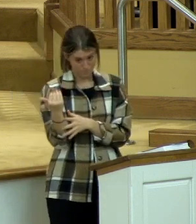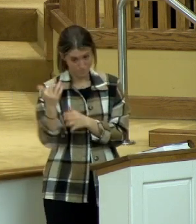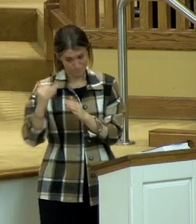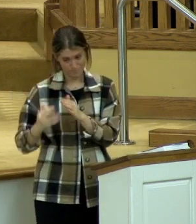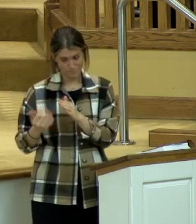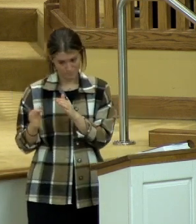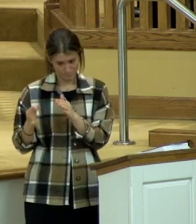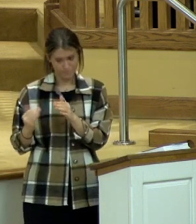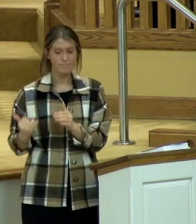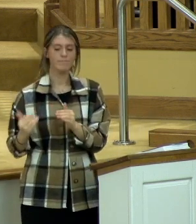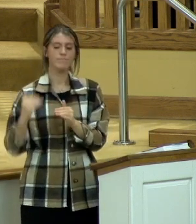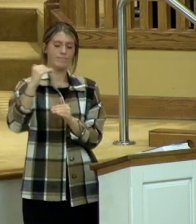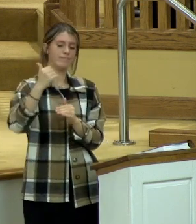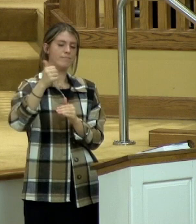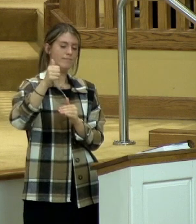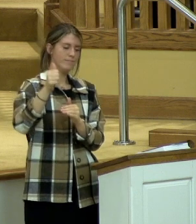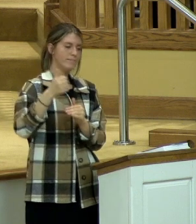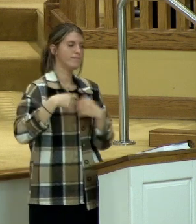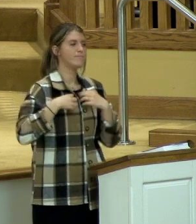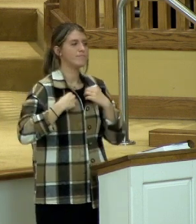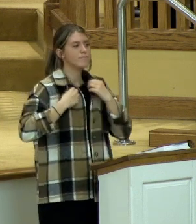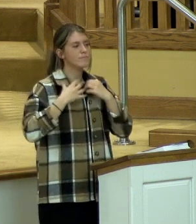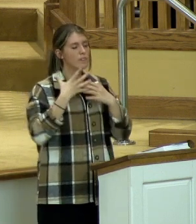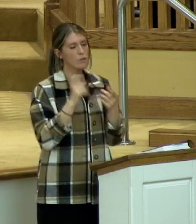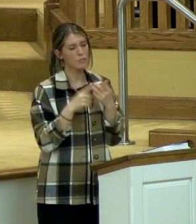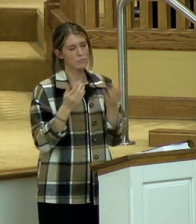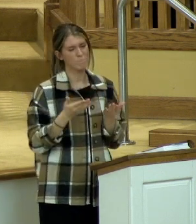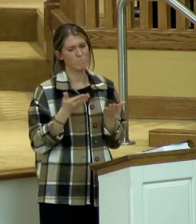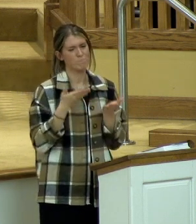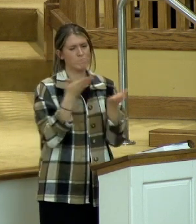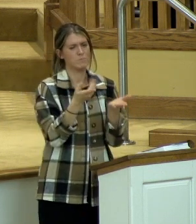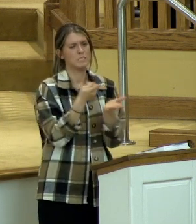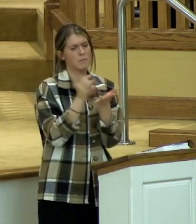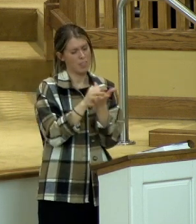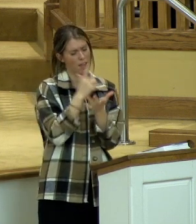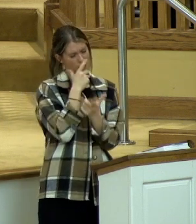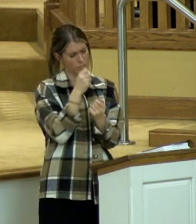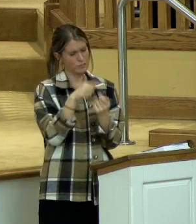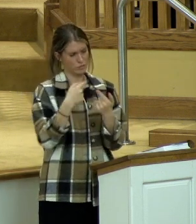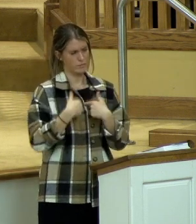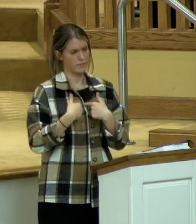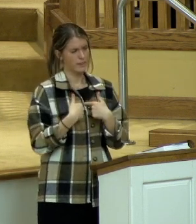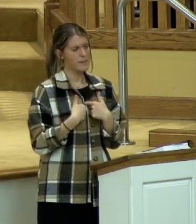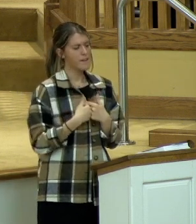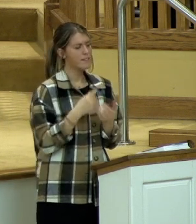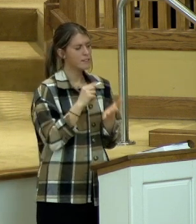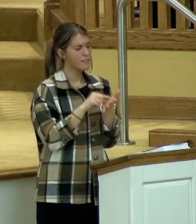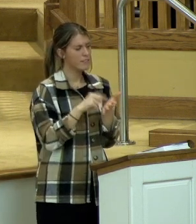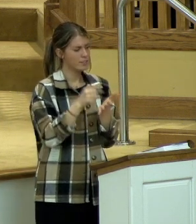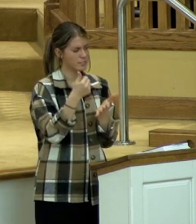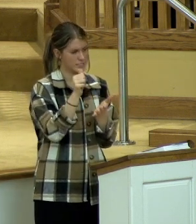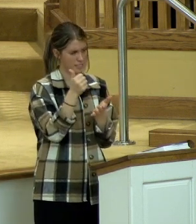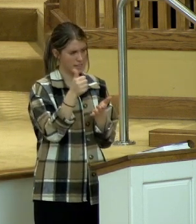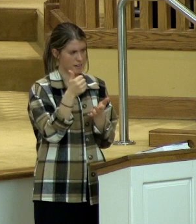verse 19. I'll throw something out that's very interesting to me in this passage here, okay? Look at verse number